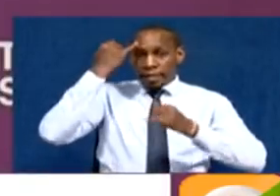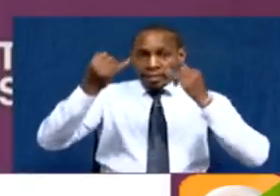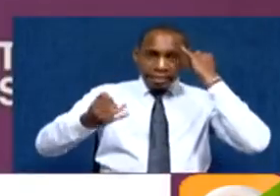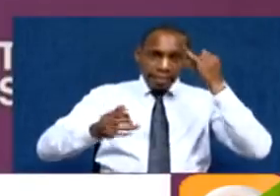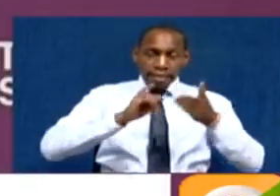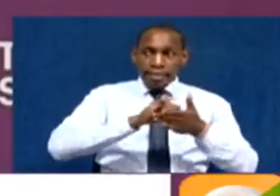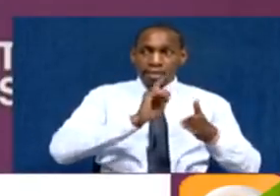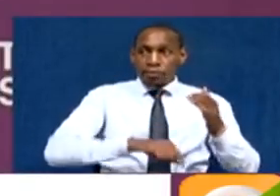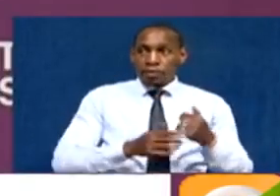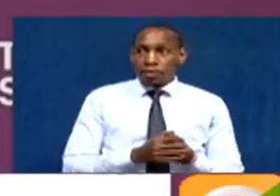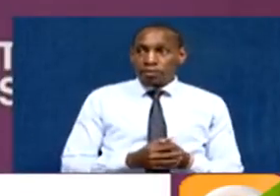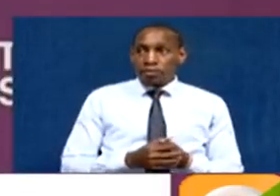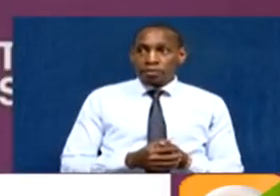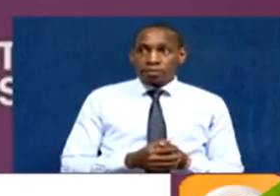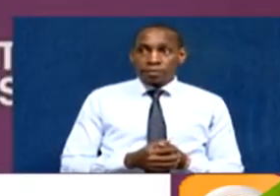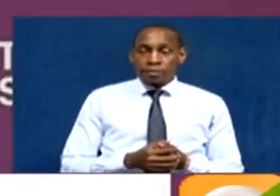got